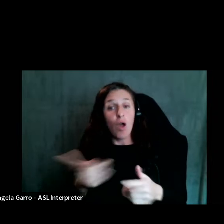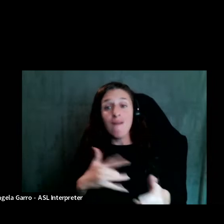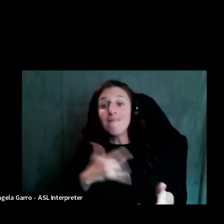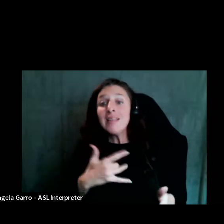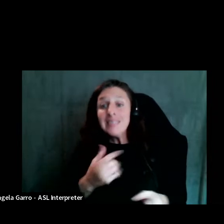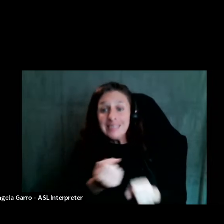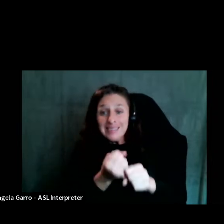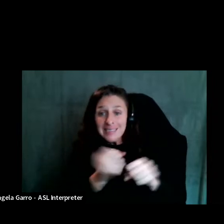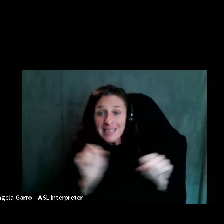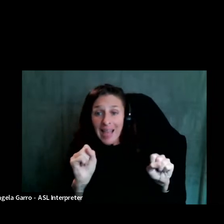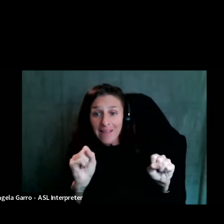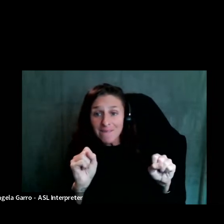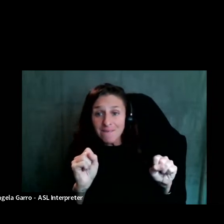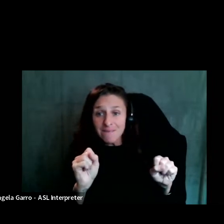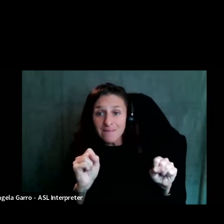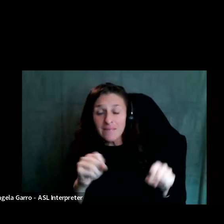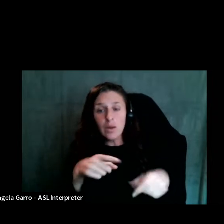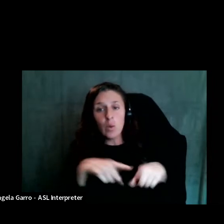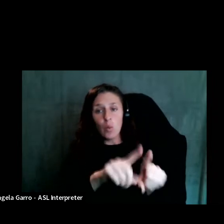safe while they are at school.